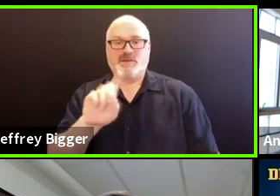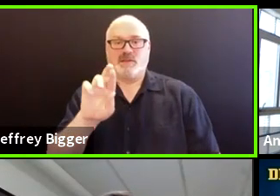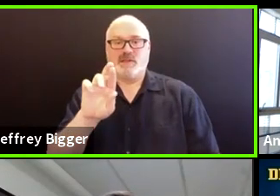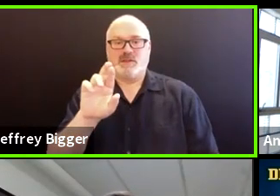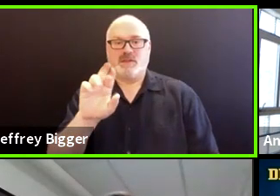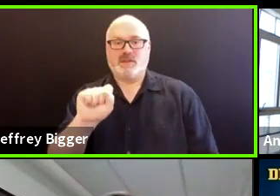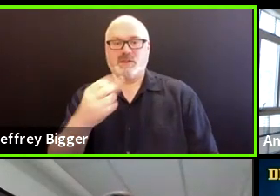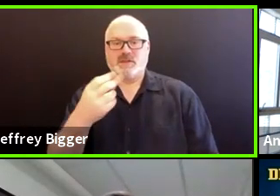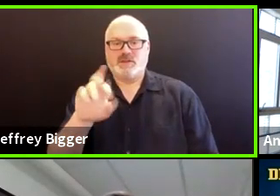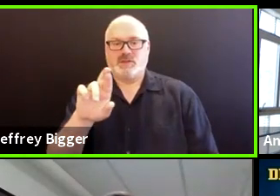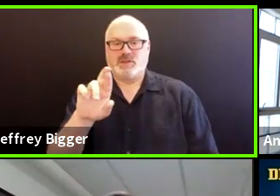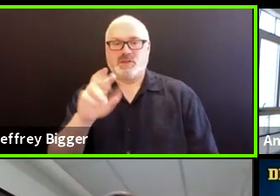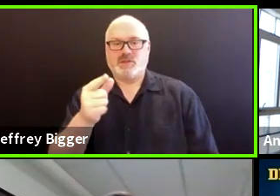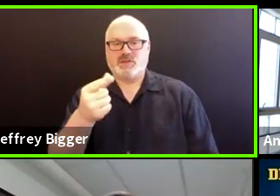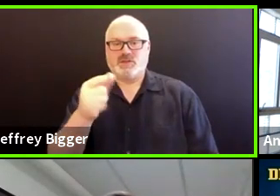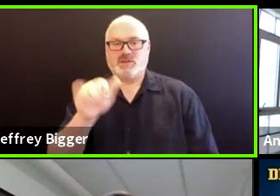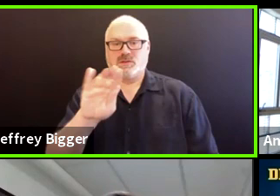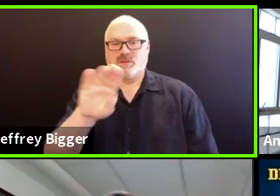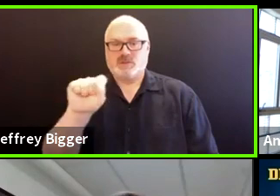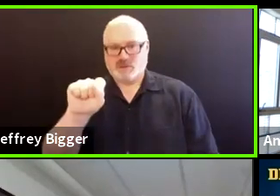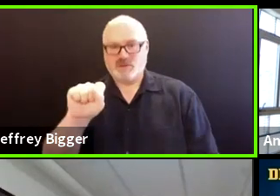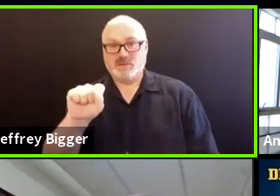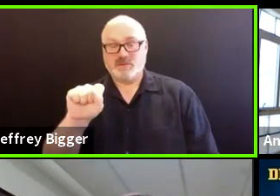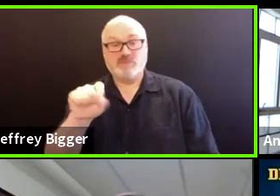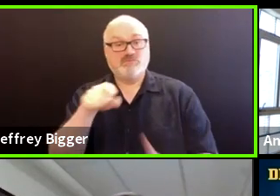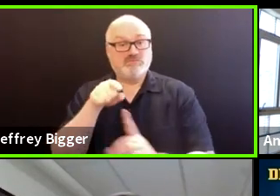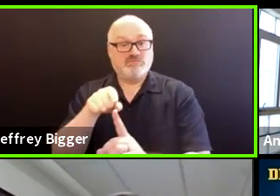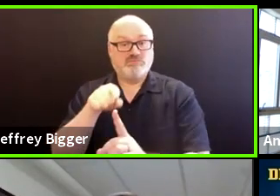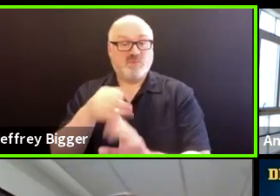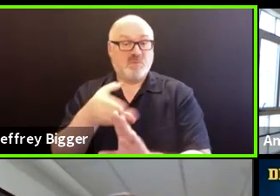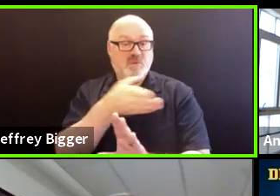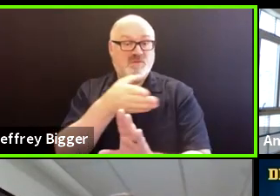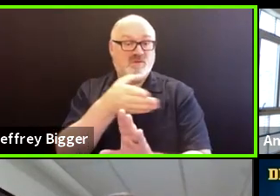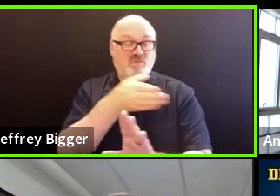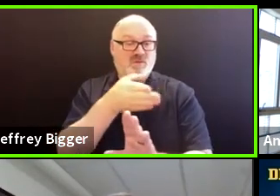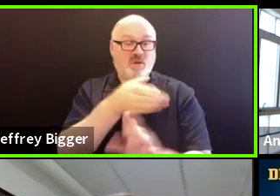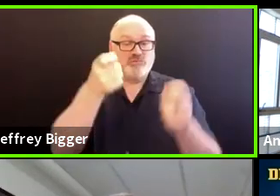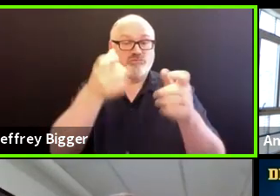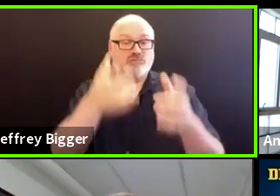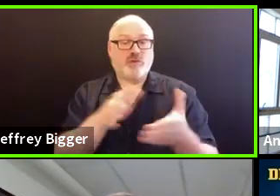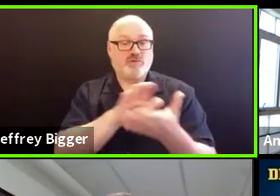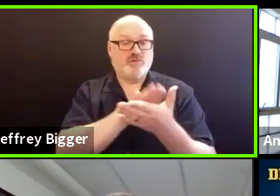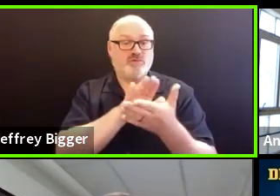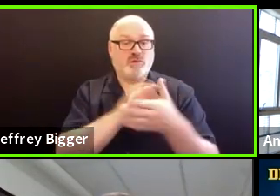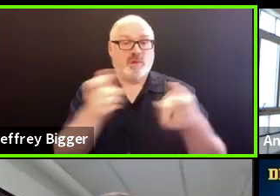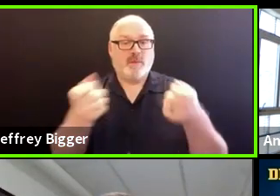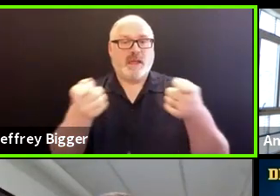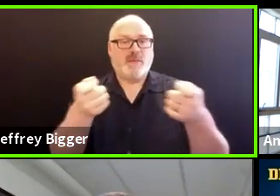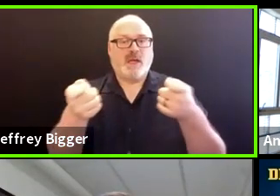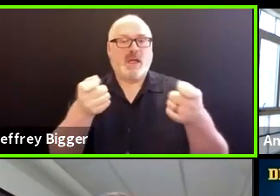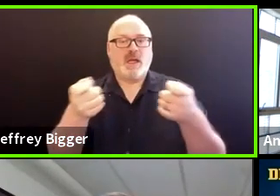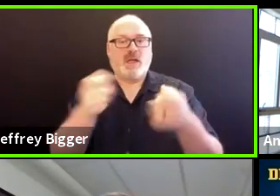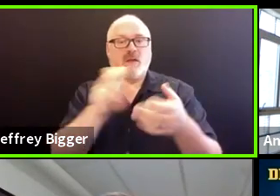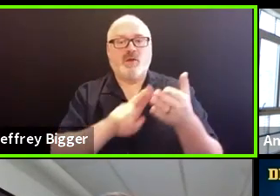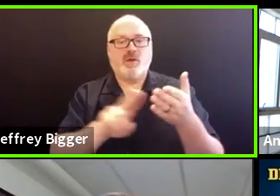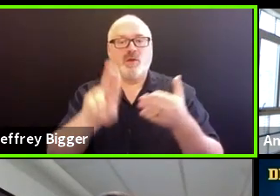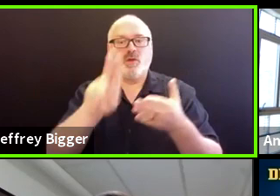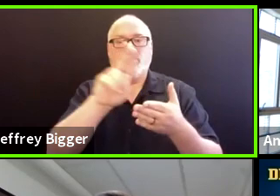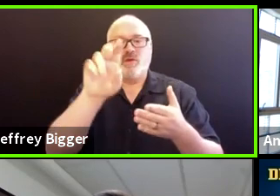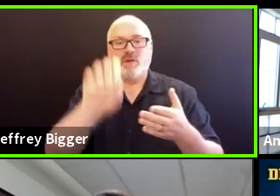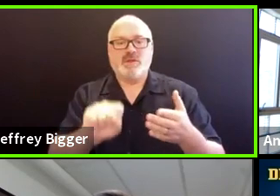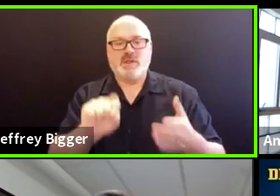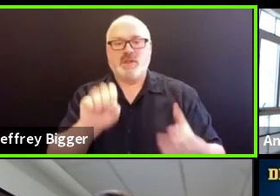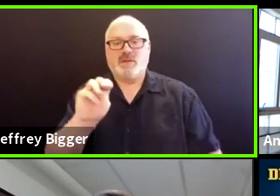Gibbs. Dr. Gibbs is previously was the director of the School of Management at the University of Southern